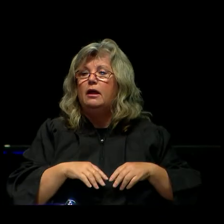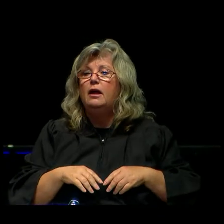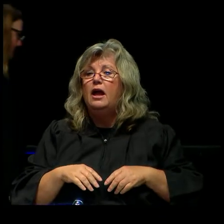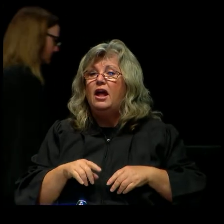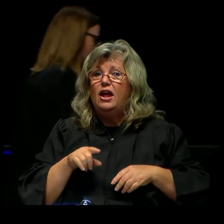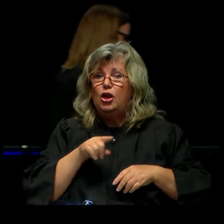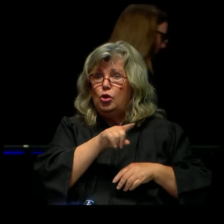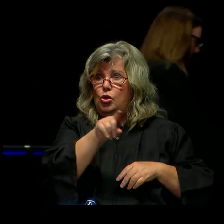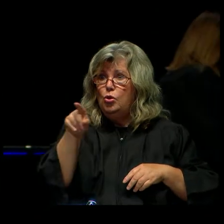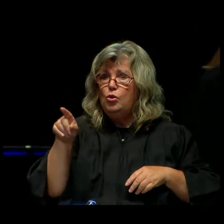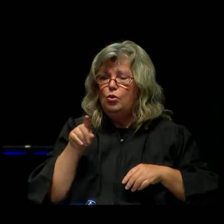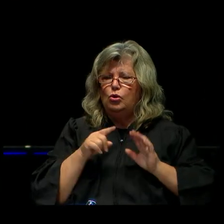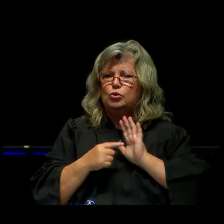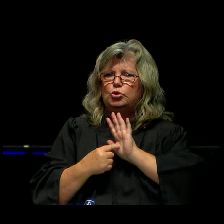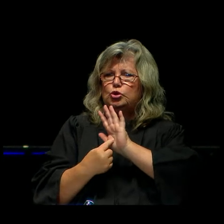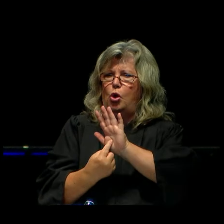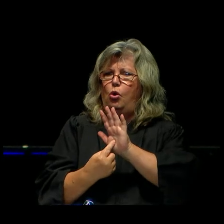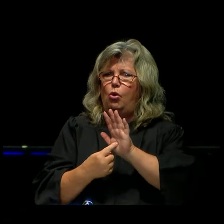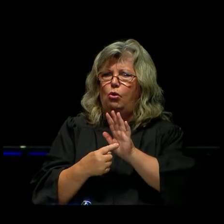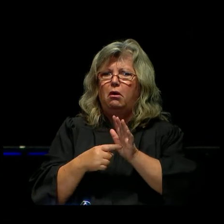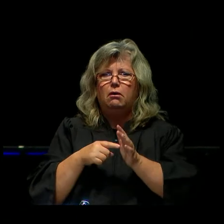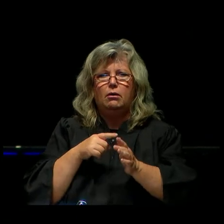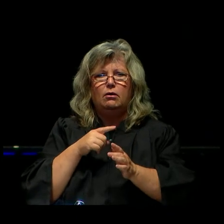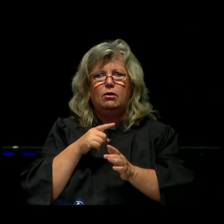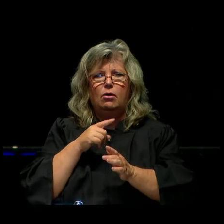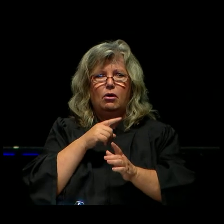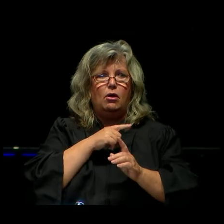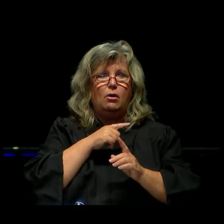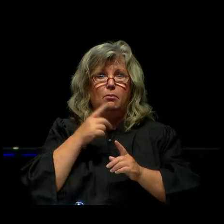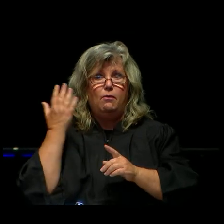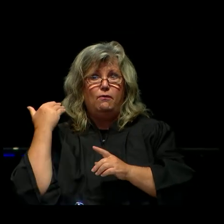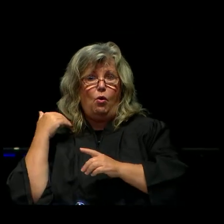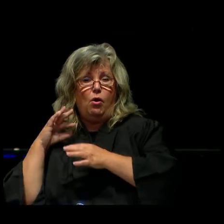promise to life, and I look out and see your faces.